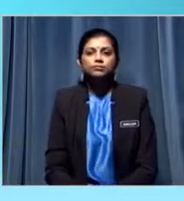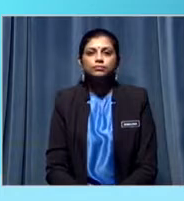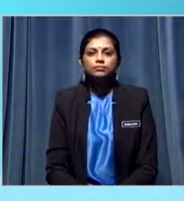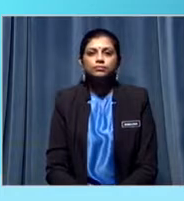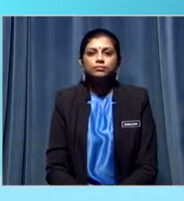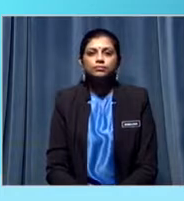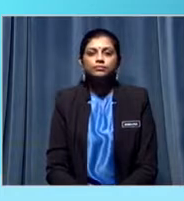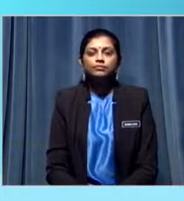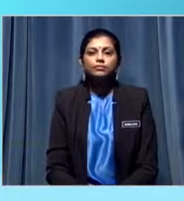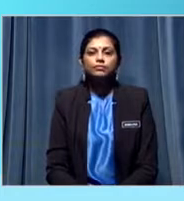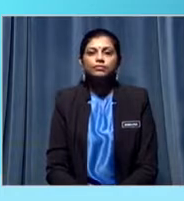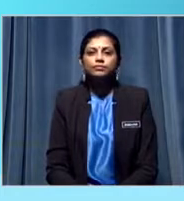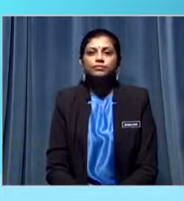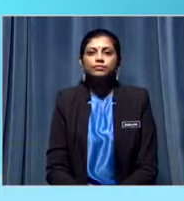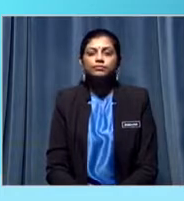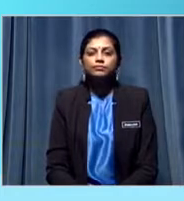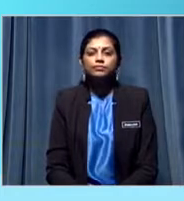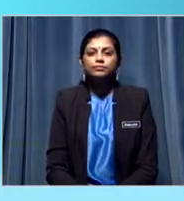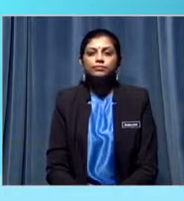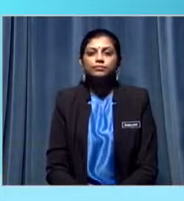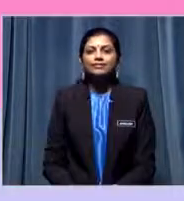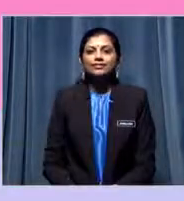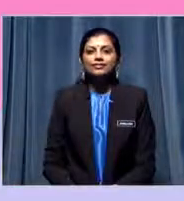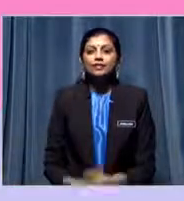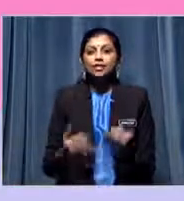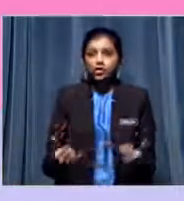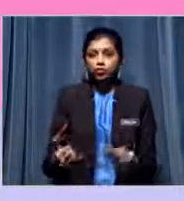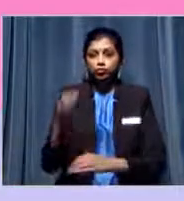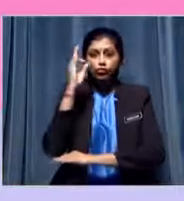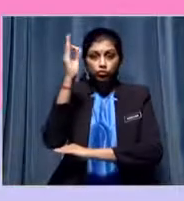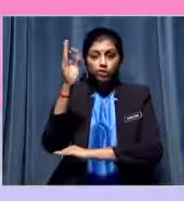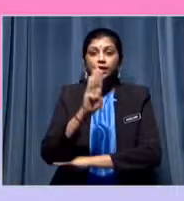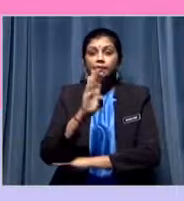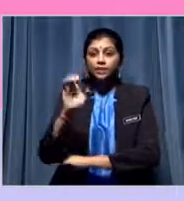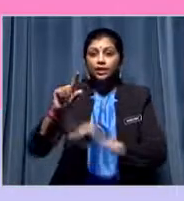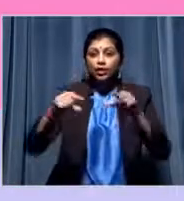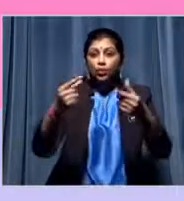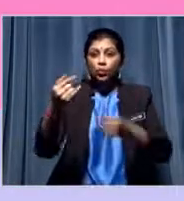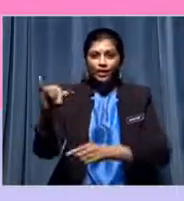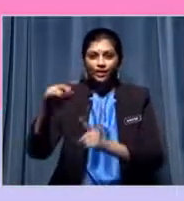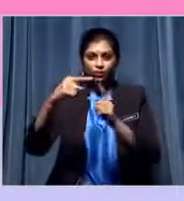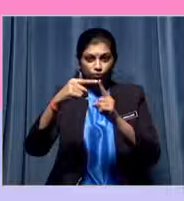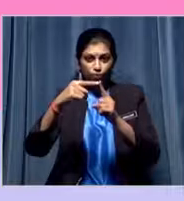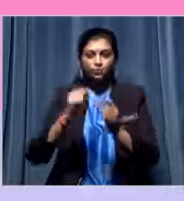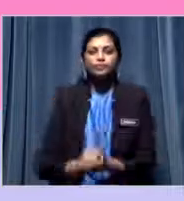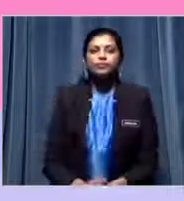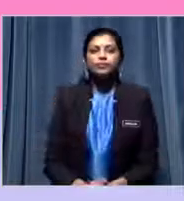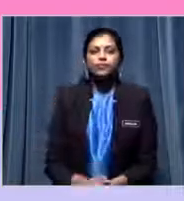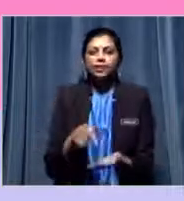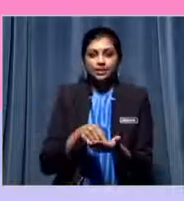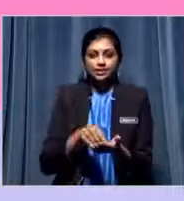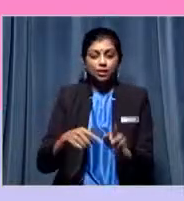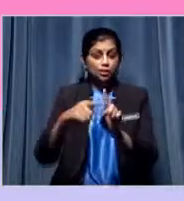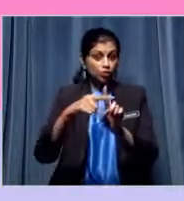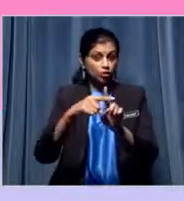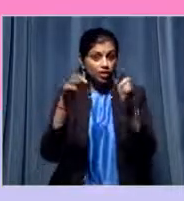say that again or I'll punish you. Next, future be going to. This is the